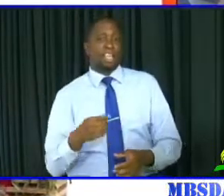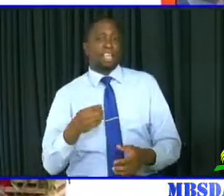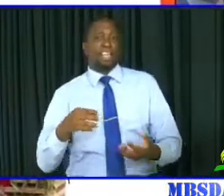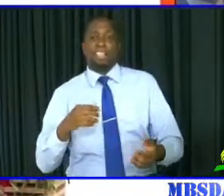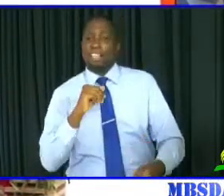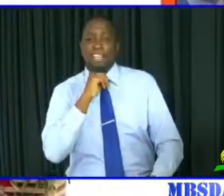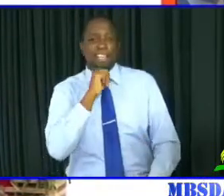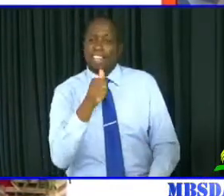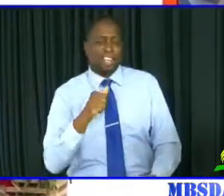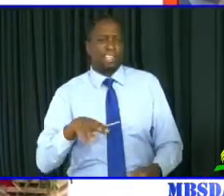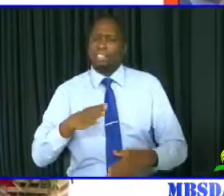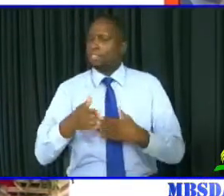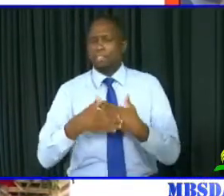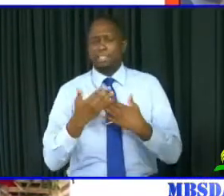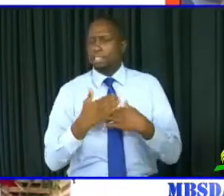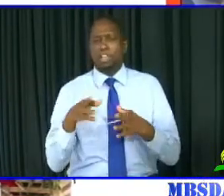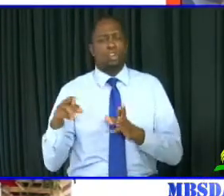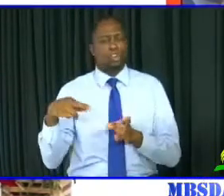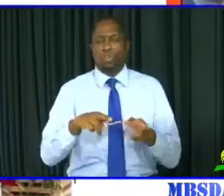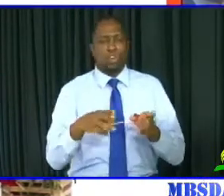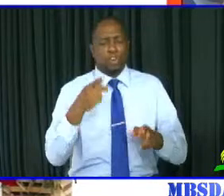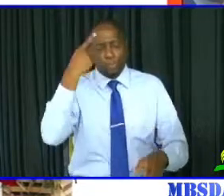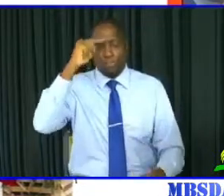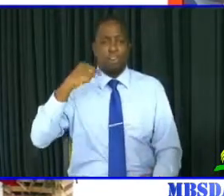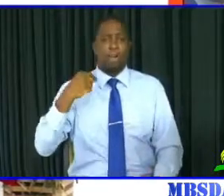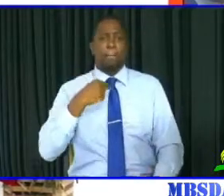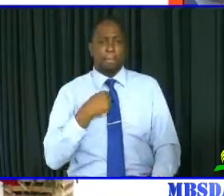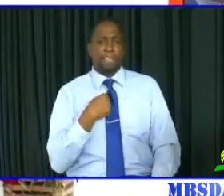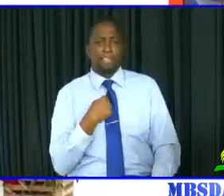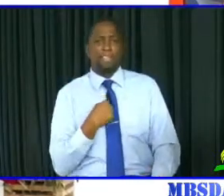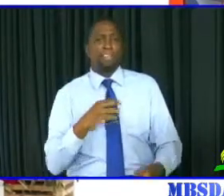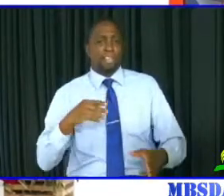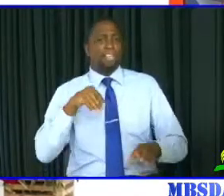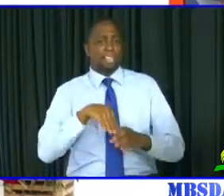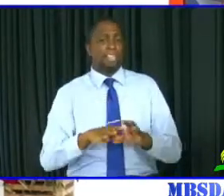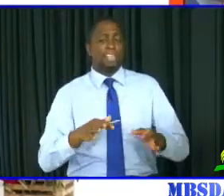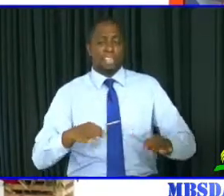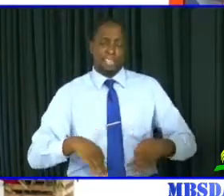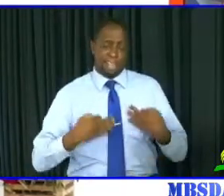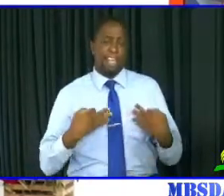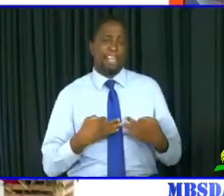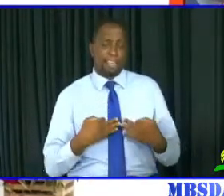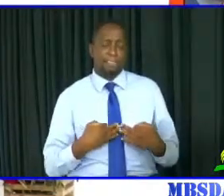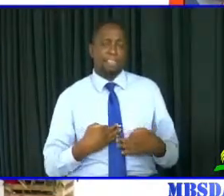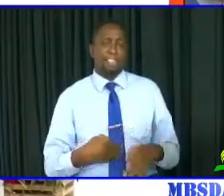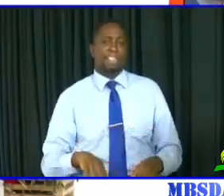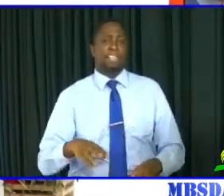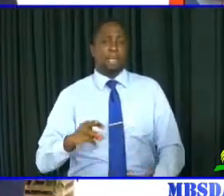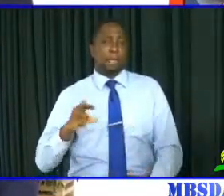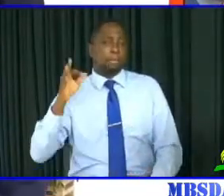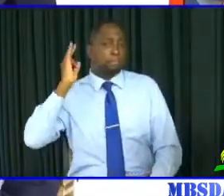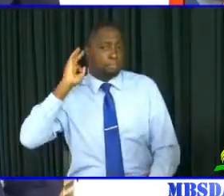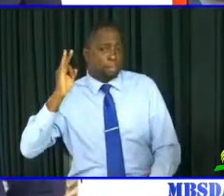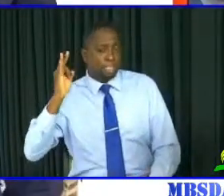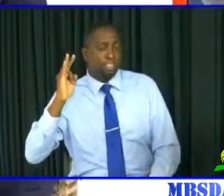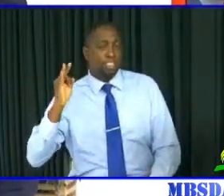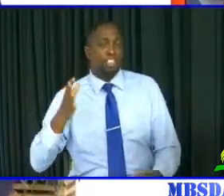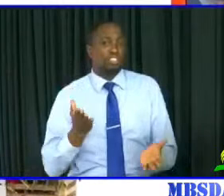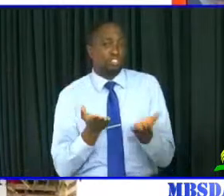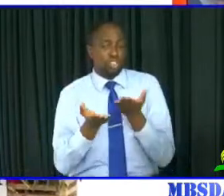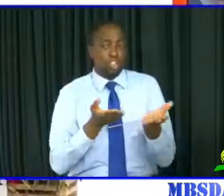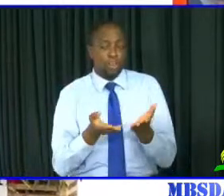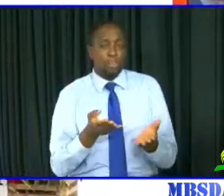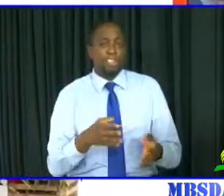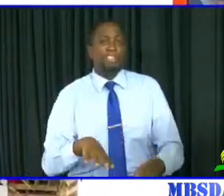has not been an easy road. Ministry at times can seem meaningless. Ministry at times can